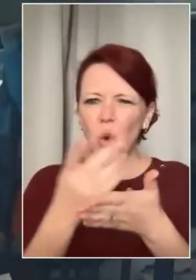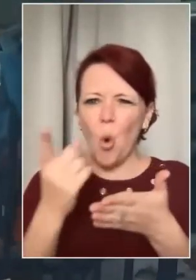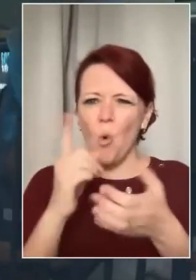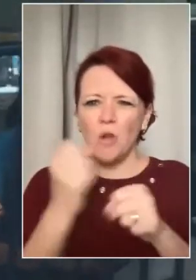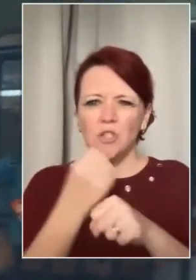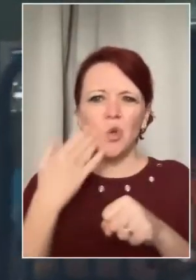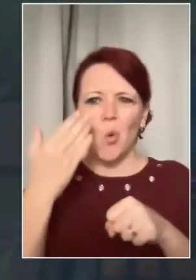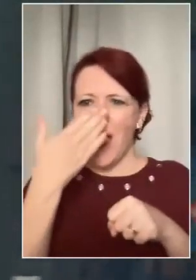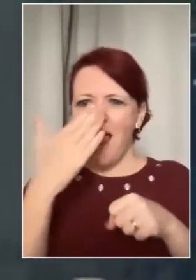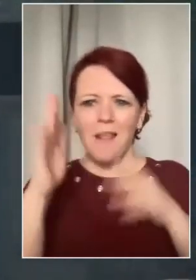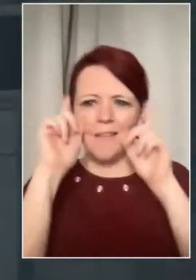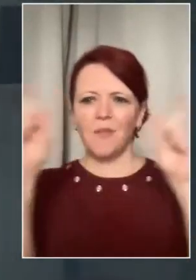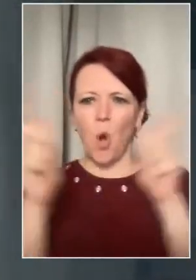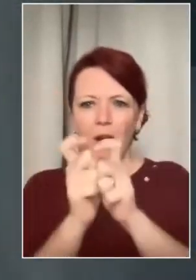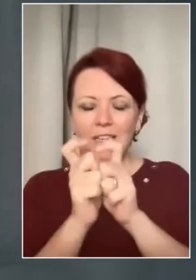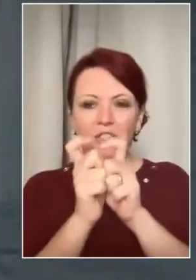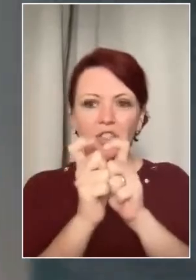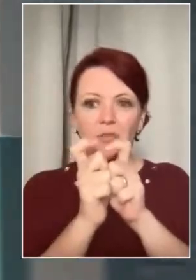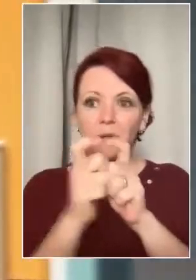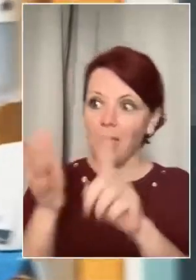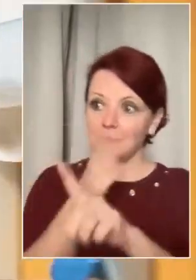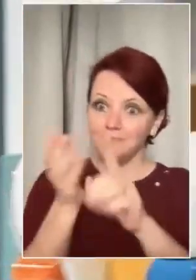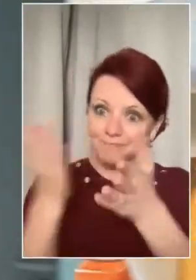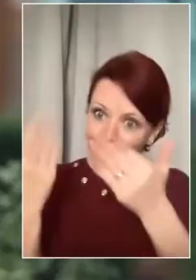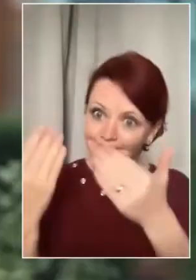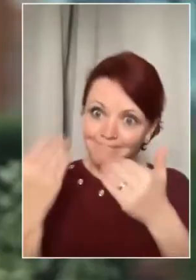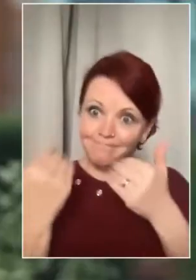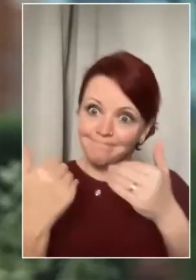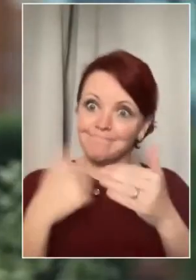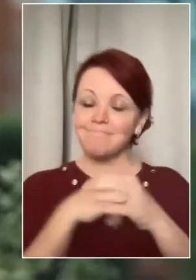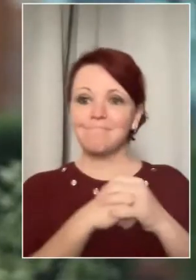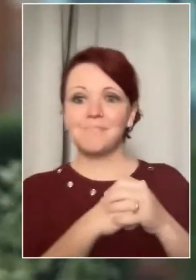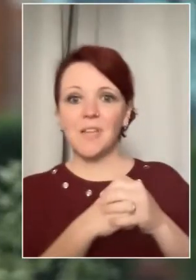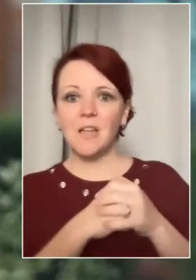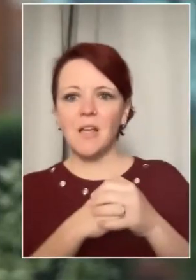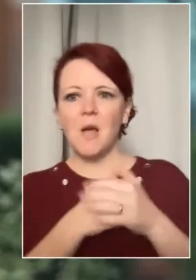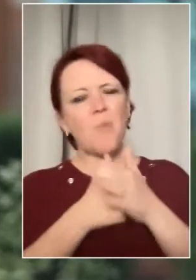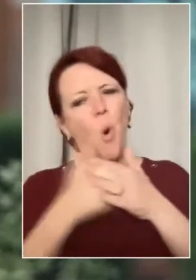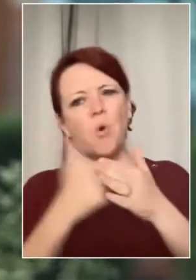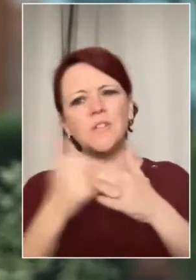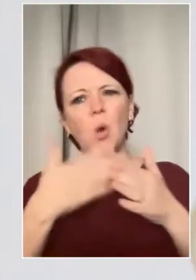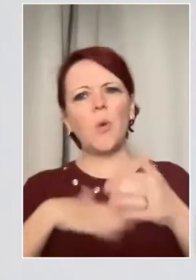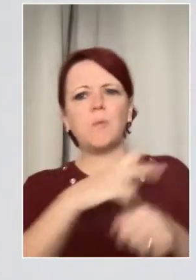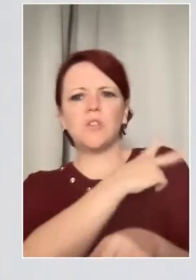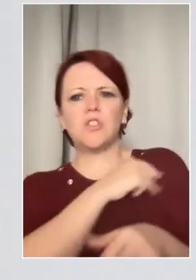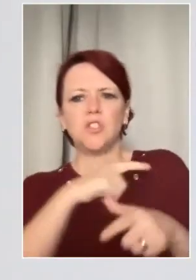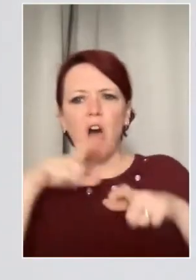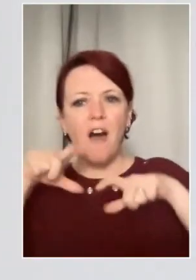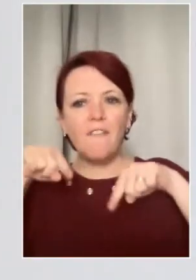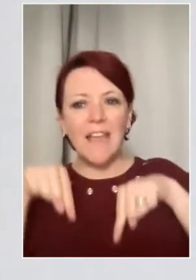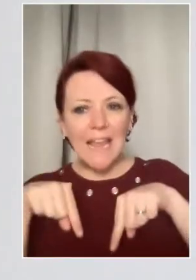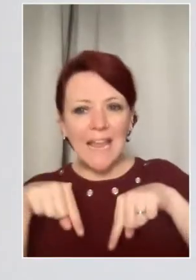to promote our staff to learn on the job and further their career and actually progress within Great Ormond Street.